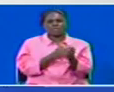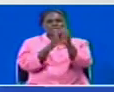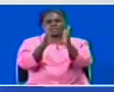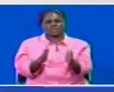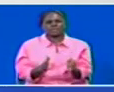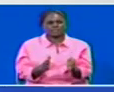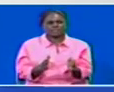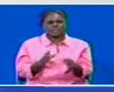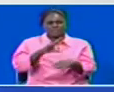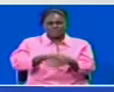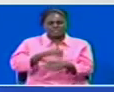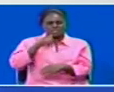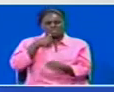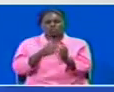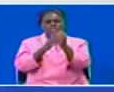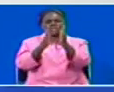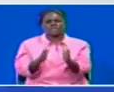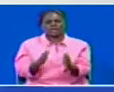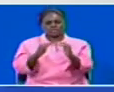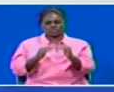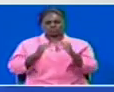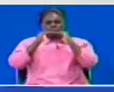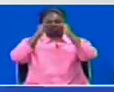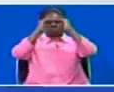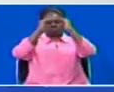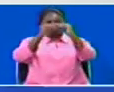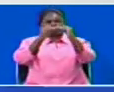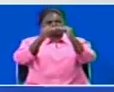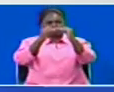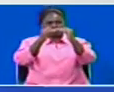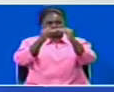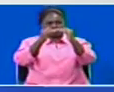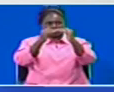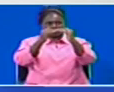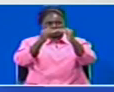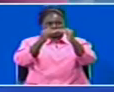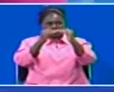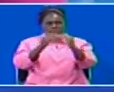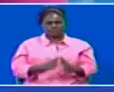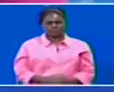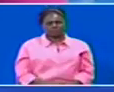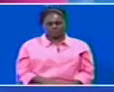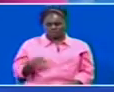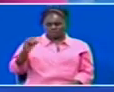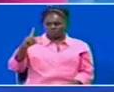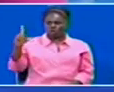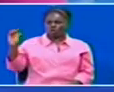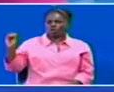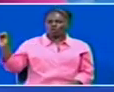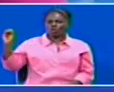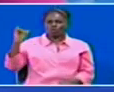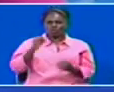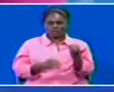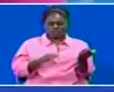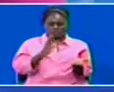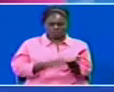and begin to get the new crop of leaders that will take us to the new lands as envisioned in the Constitution 2010. Okay. Dr. Oloo, your final comments, because I know